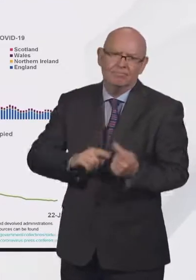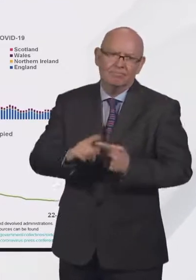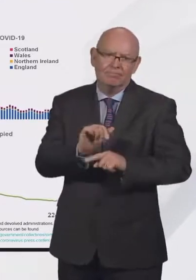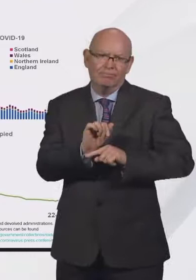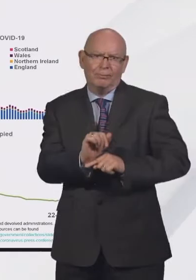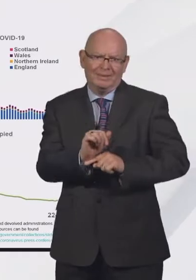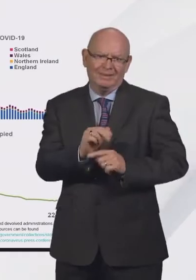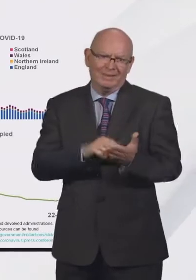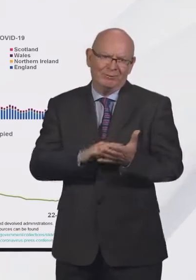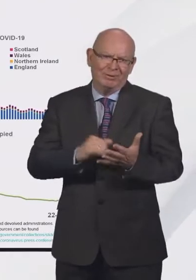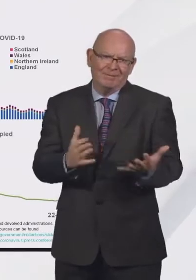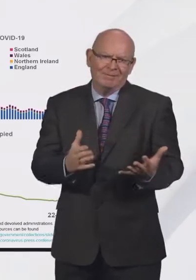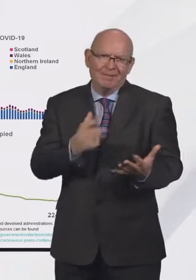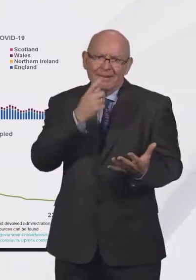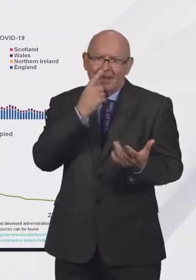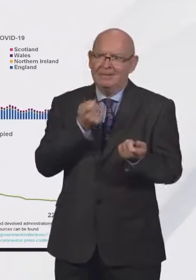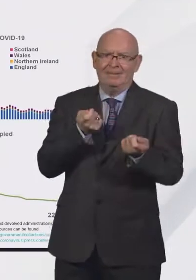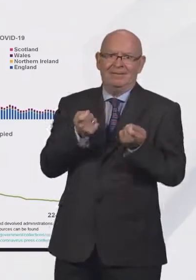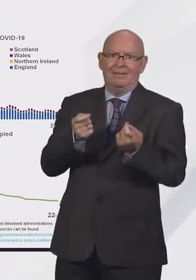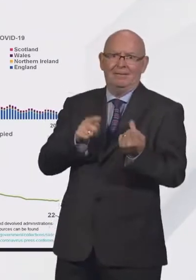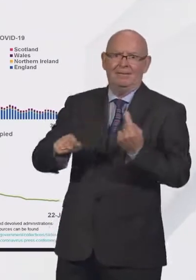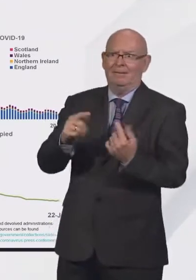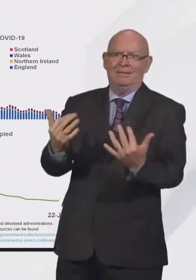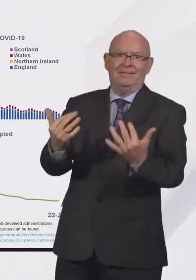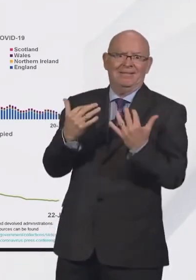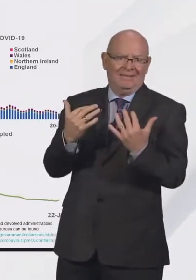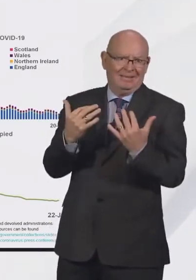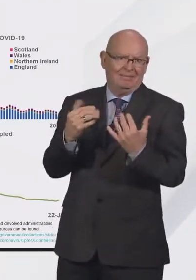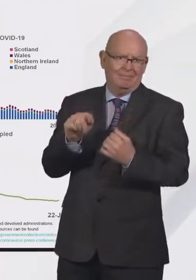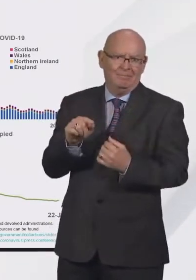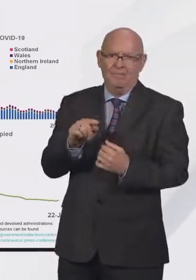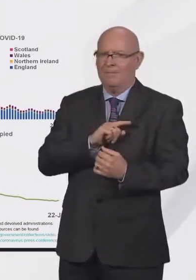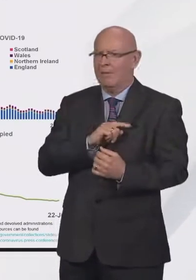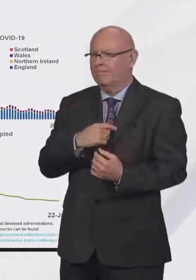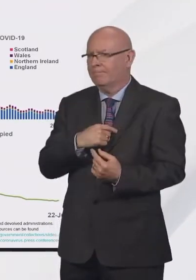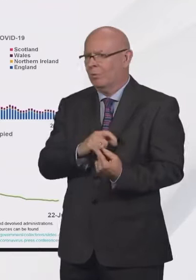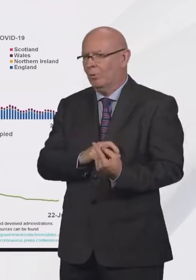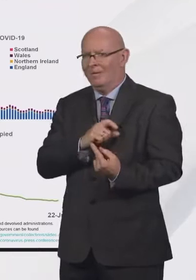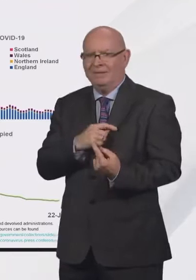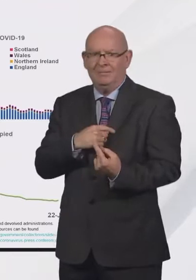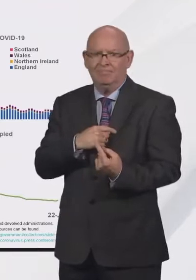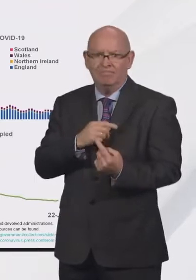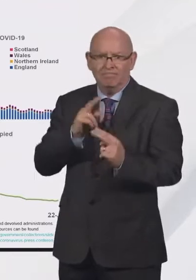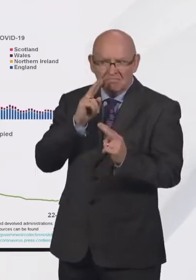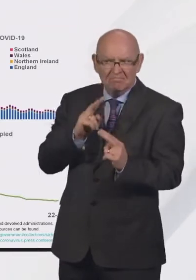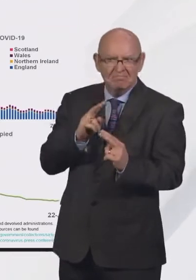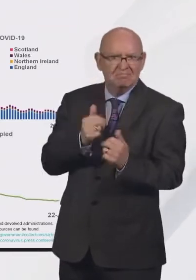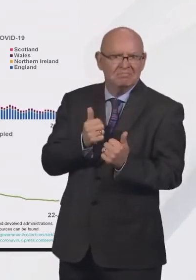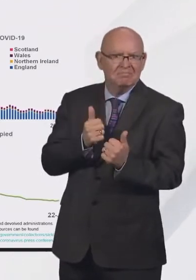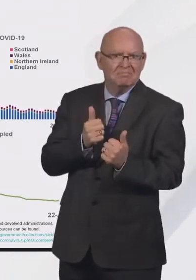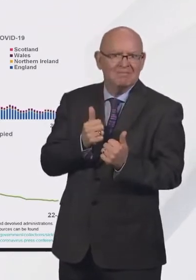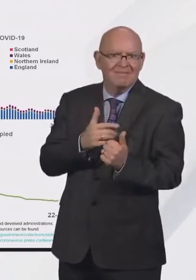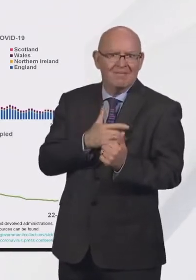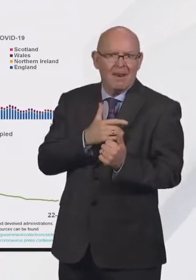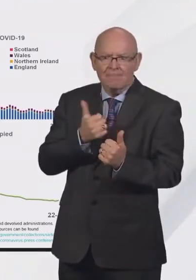and specialist treatment right across the UK. Well, the NHS coped fantastically under